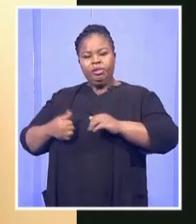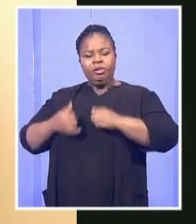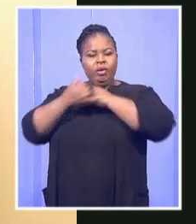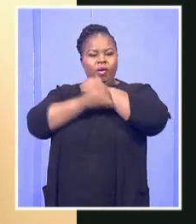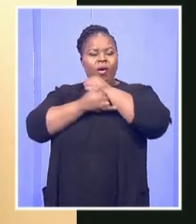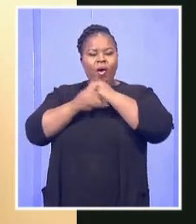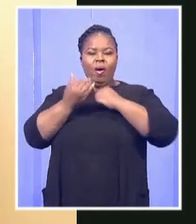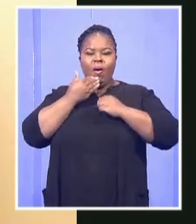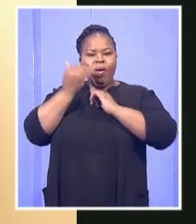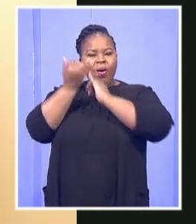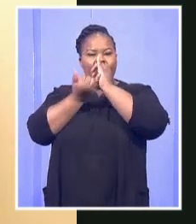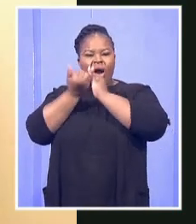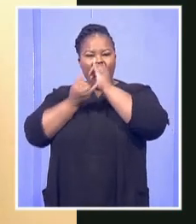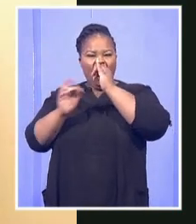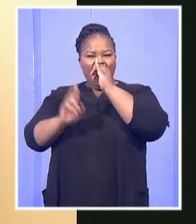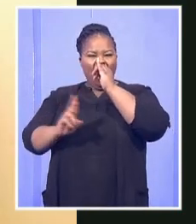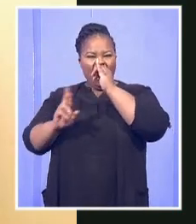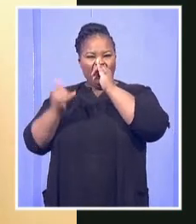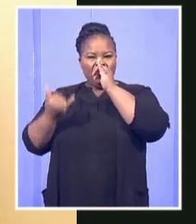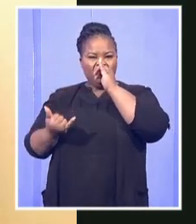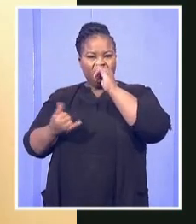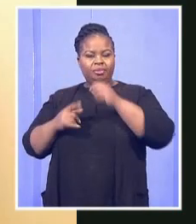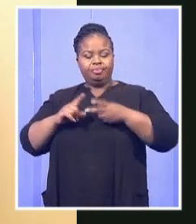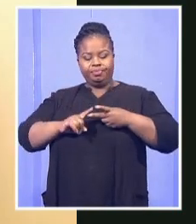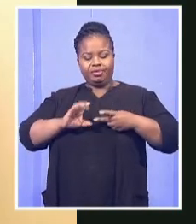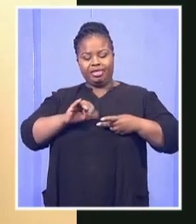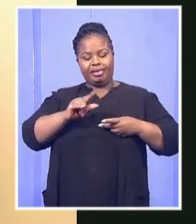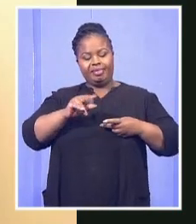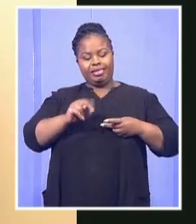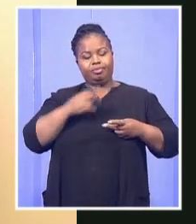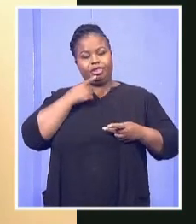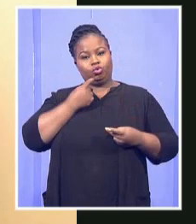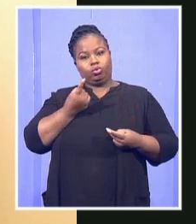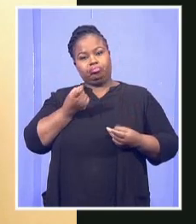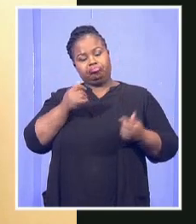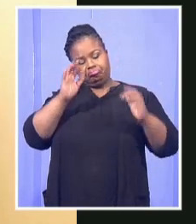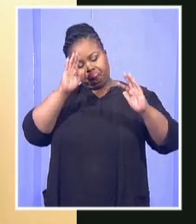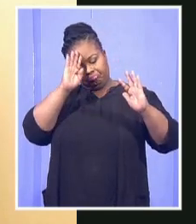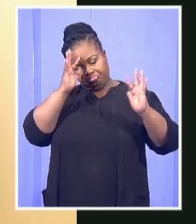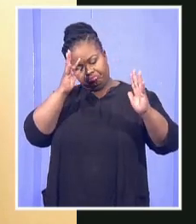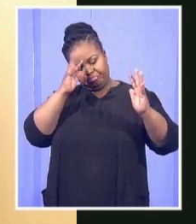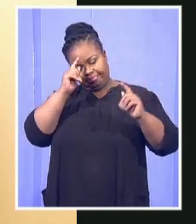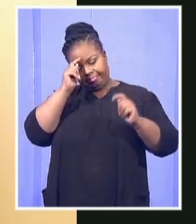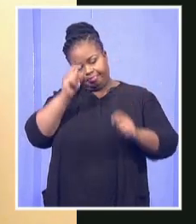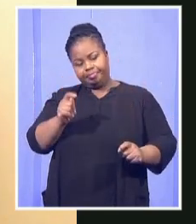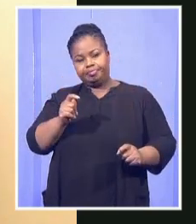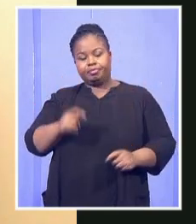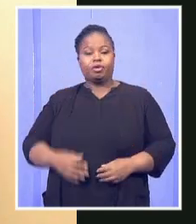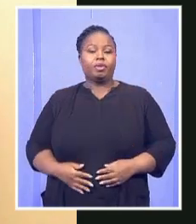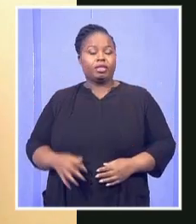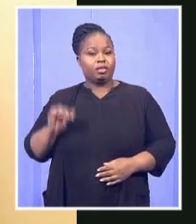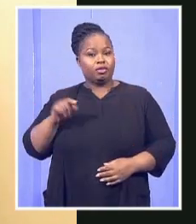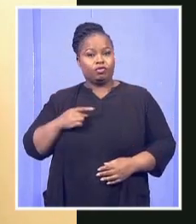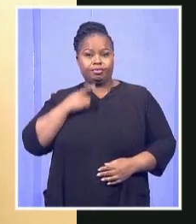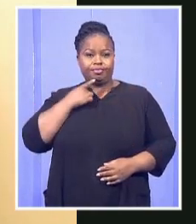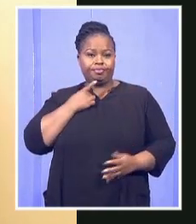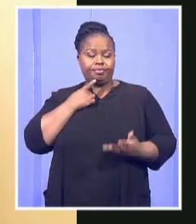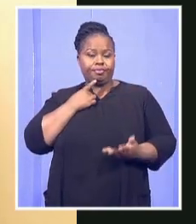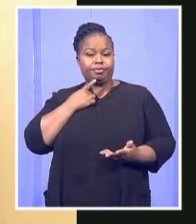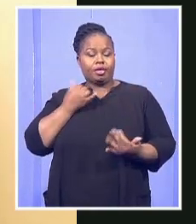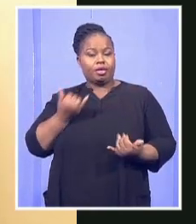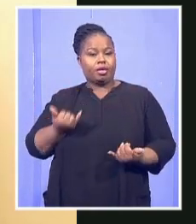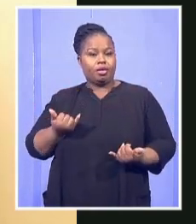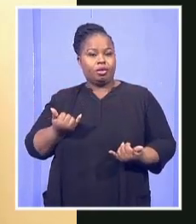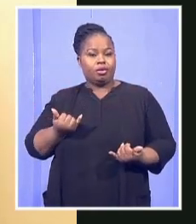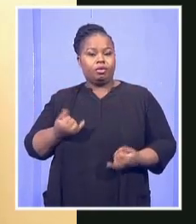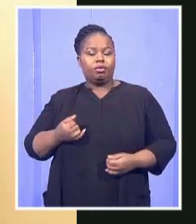for republicanism now in the Caribbean only want an apology from the royal family and an acknowledgement that that